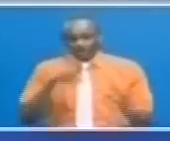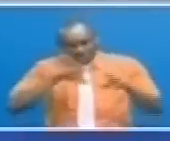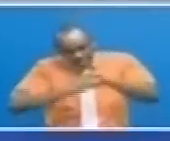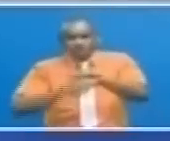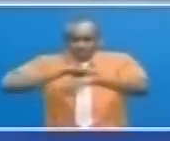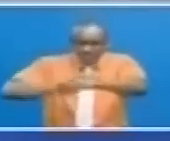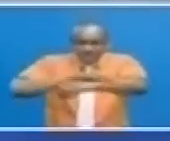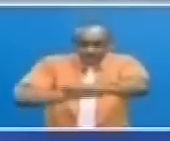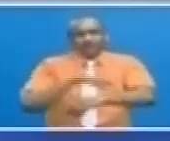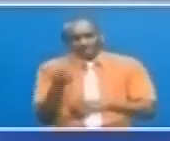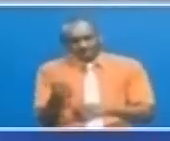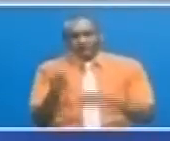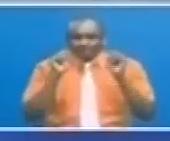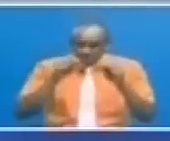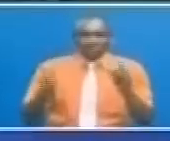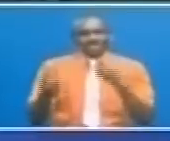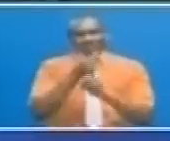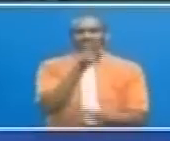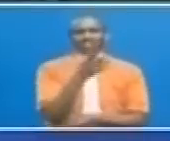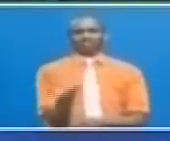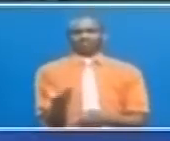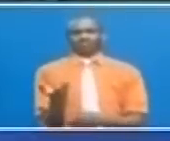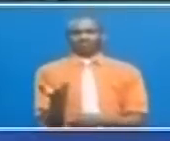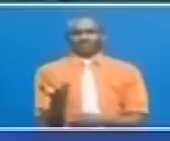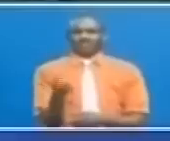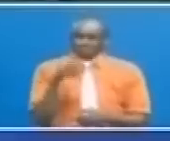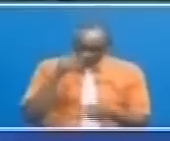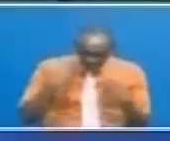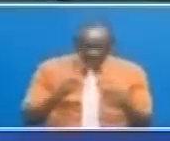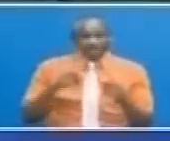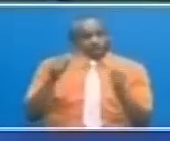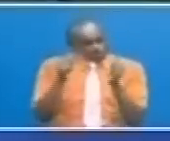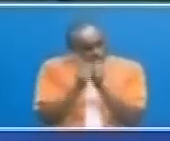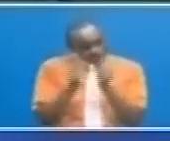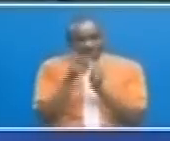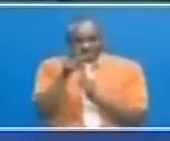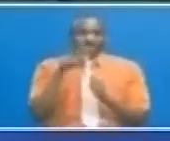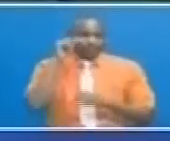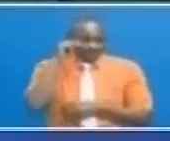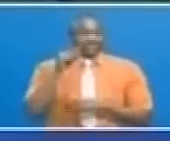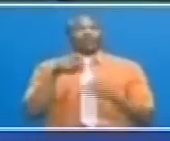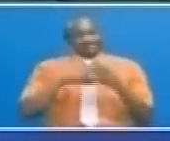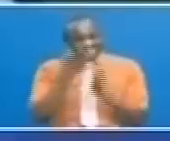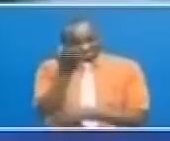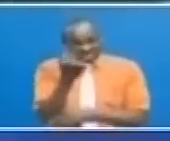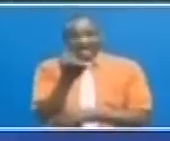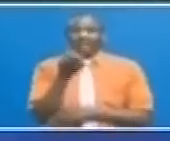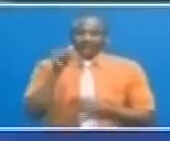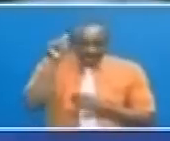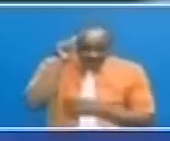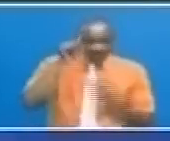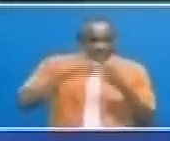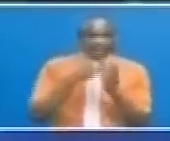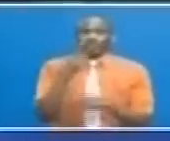physiotherapist, we will have achieved our goals. Trials will kick off on October 10th in Mombasa County. The academy will invite at